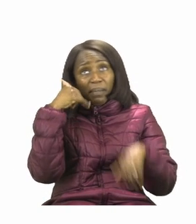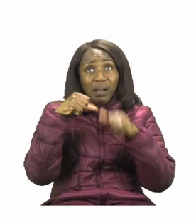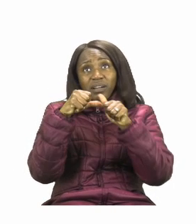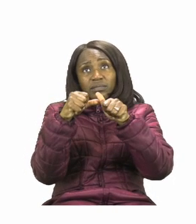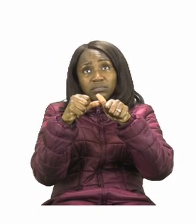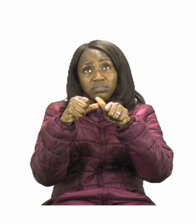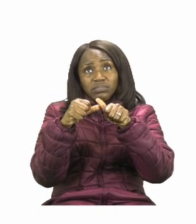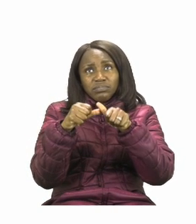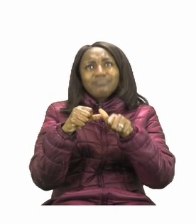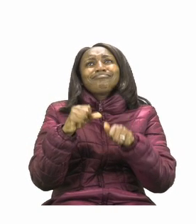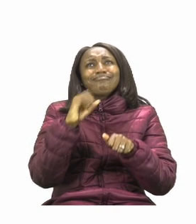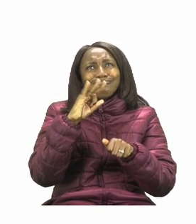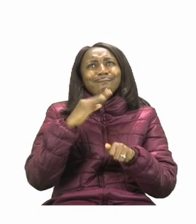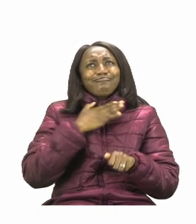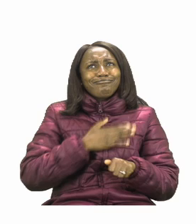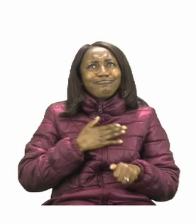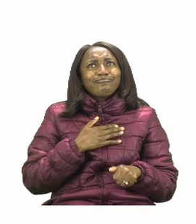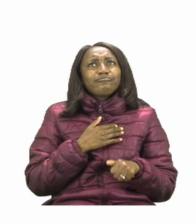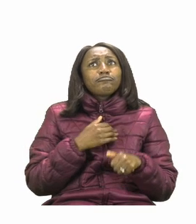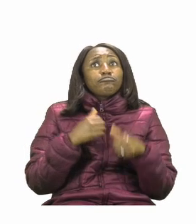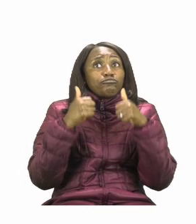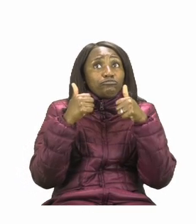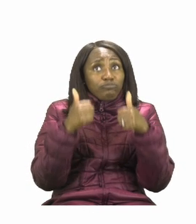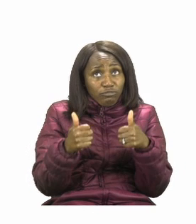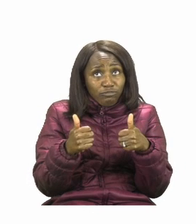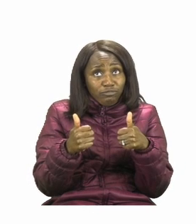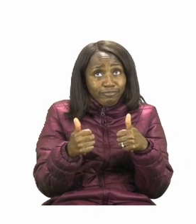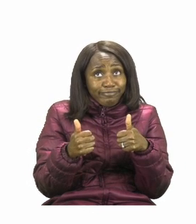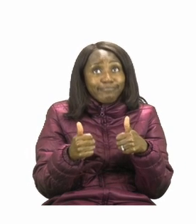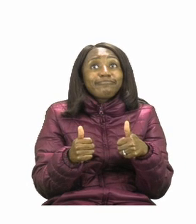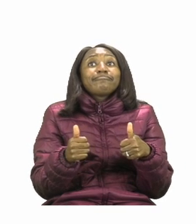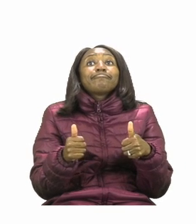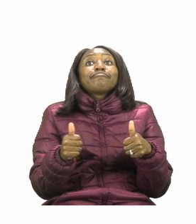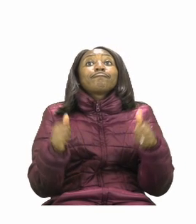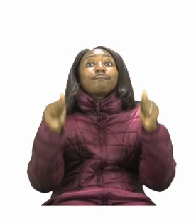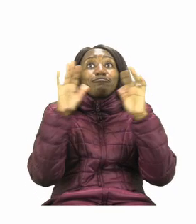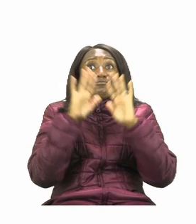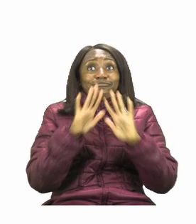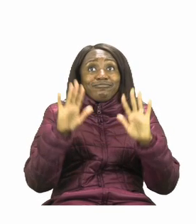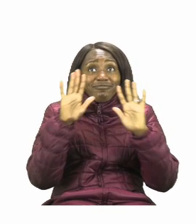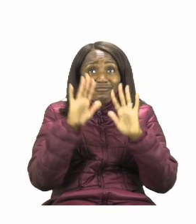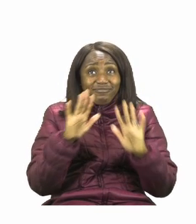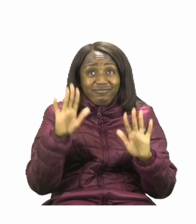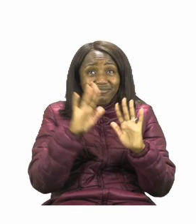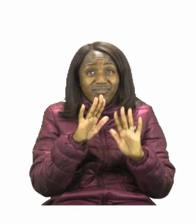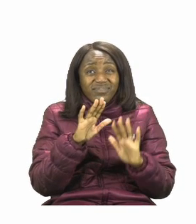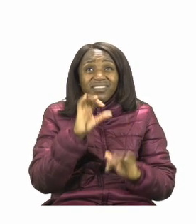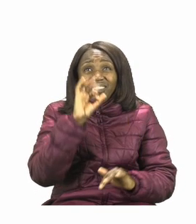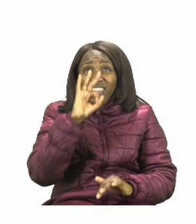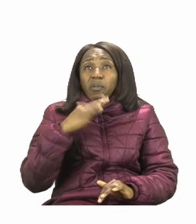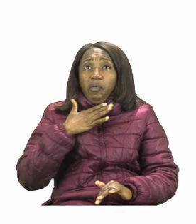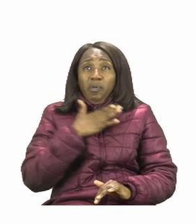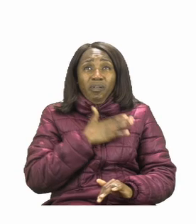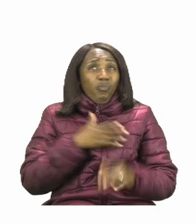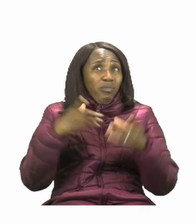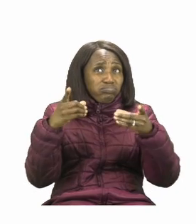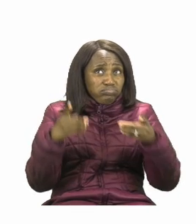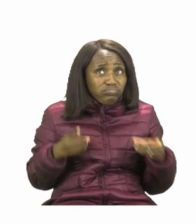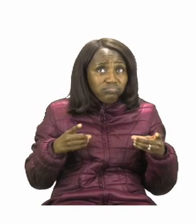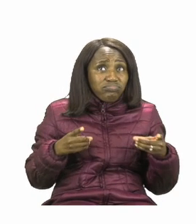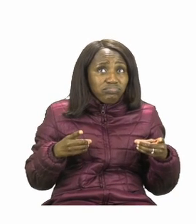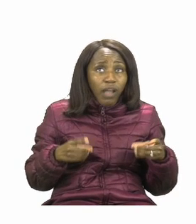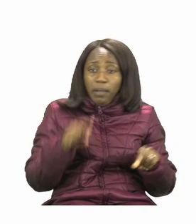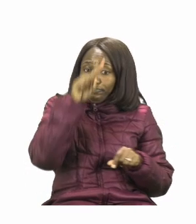think it's a safe choice to be on the phone when someone is cooking because it's not a problem, then you can color